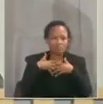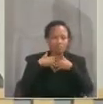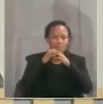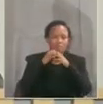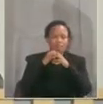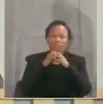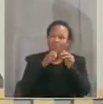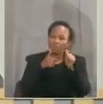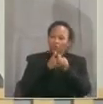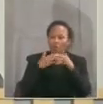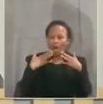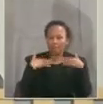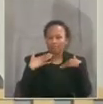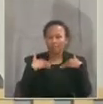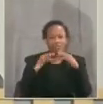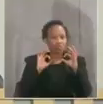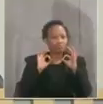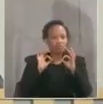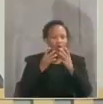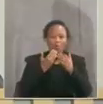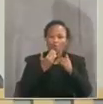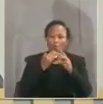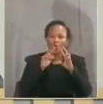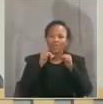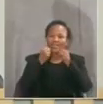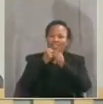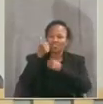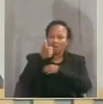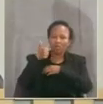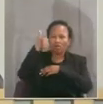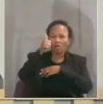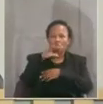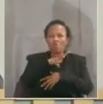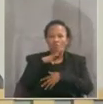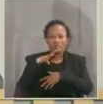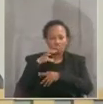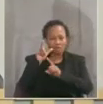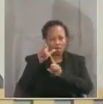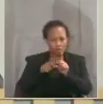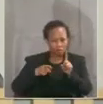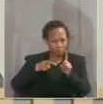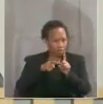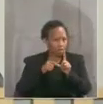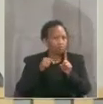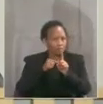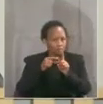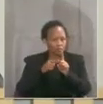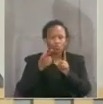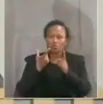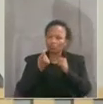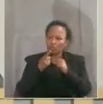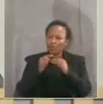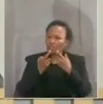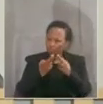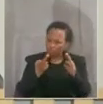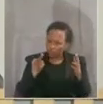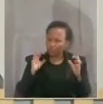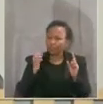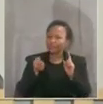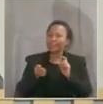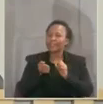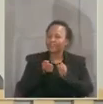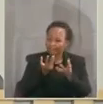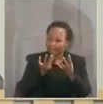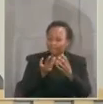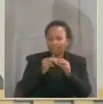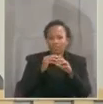administratively by the National Commissioner, who has to assign the resources to the task team,